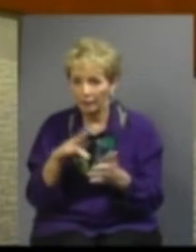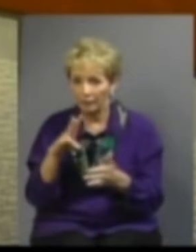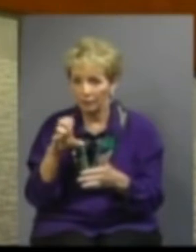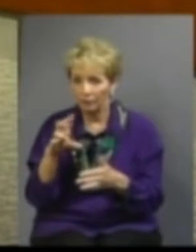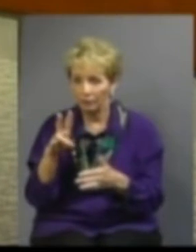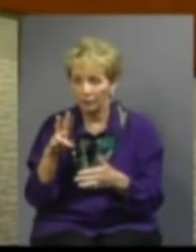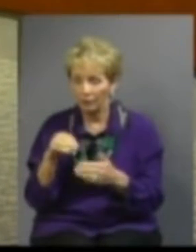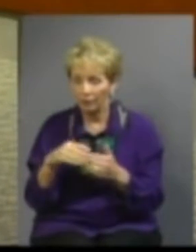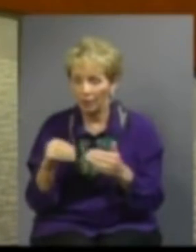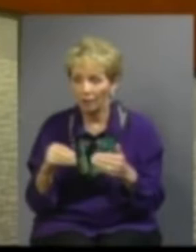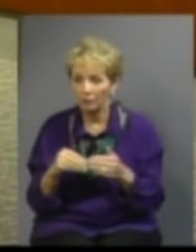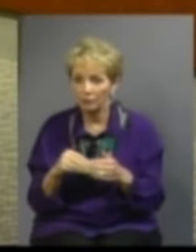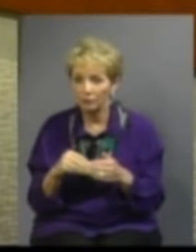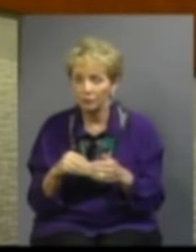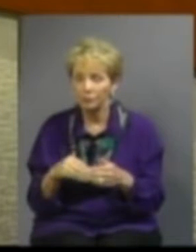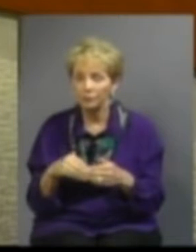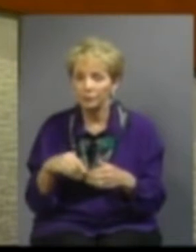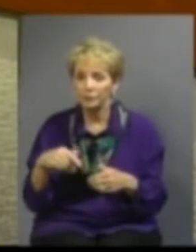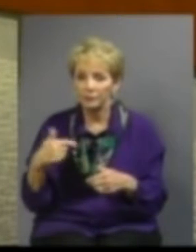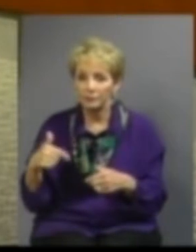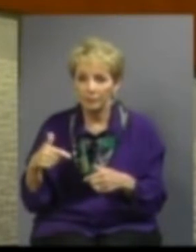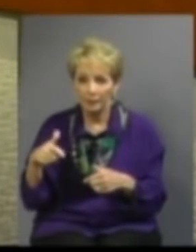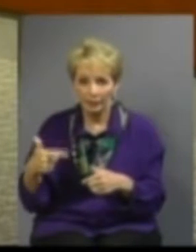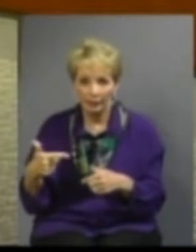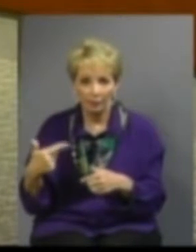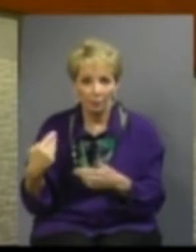$621,170. Second. Motion second, discussion.